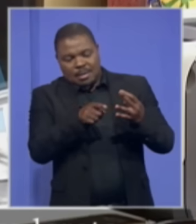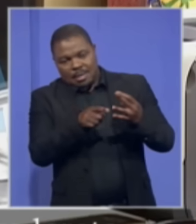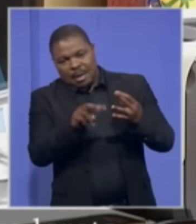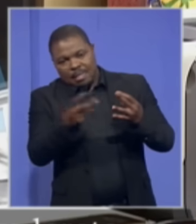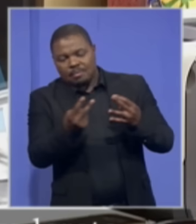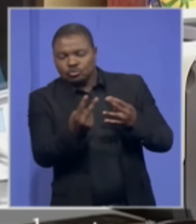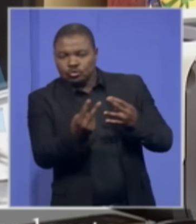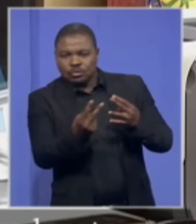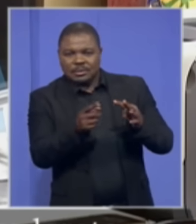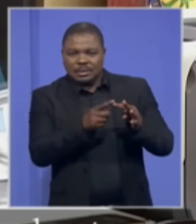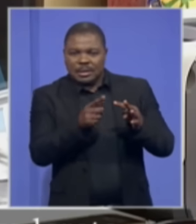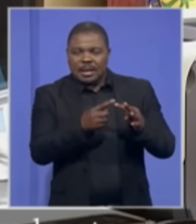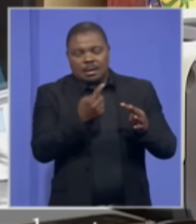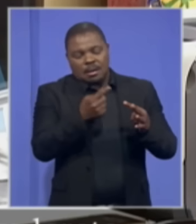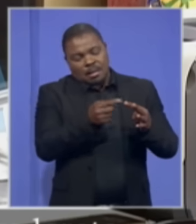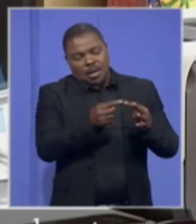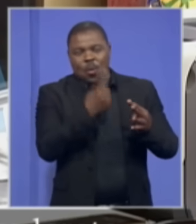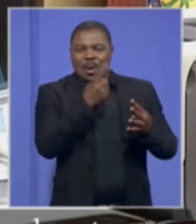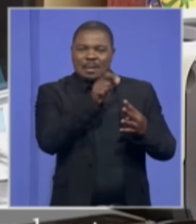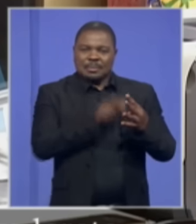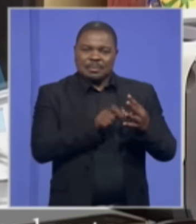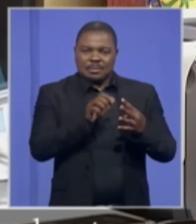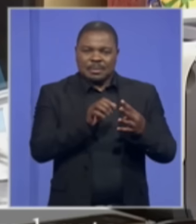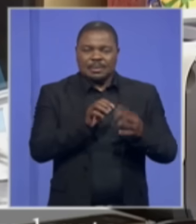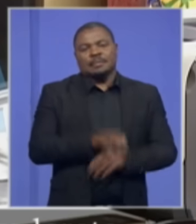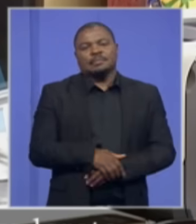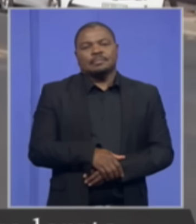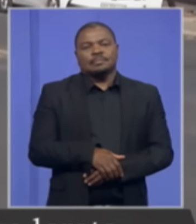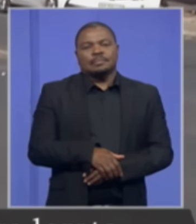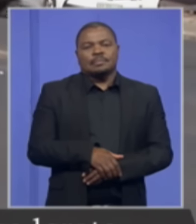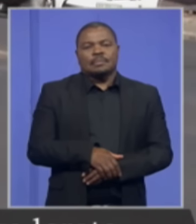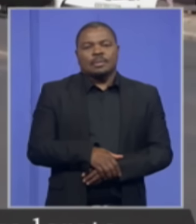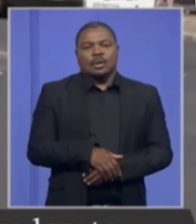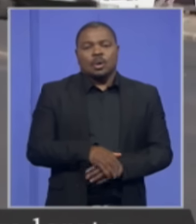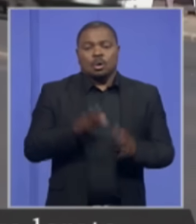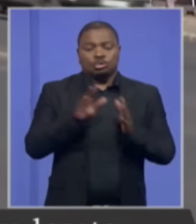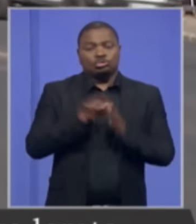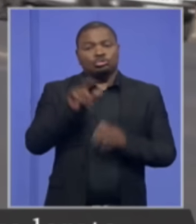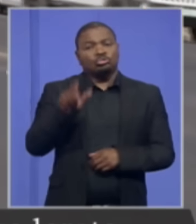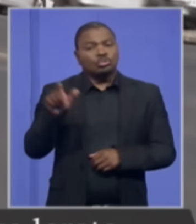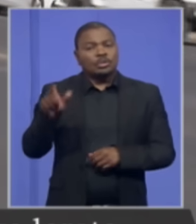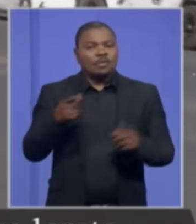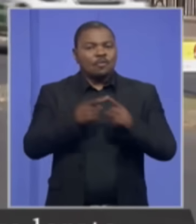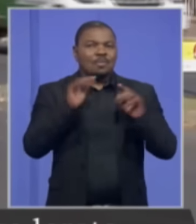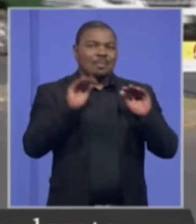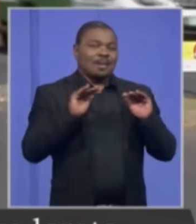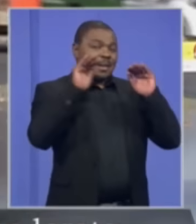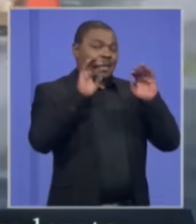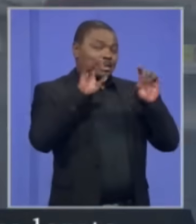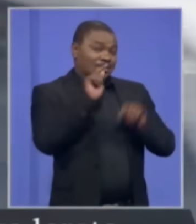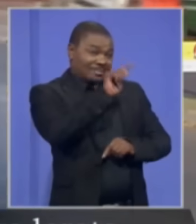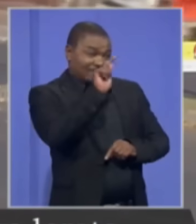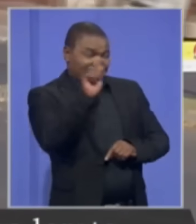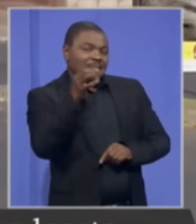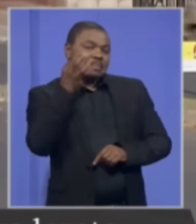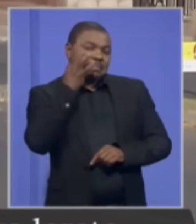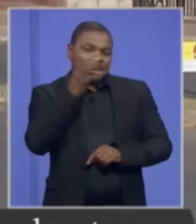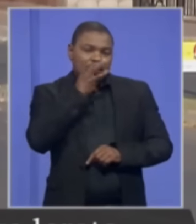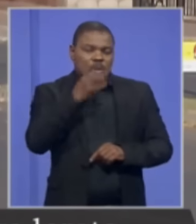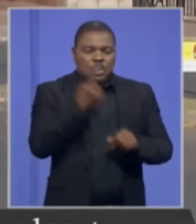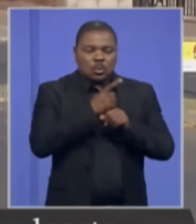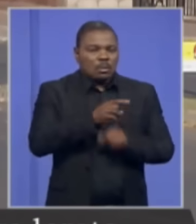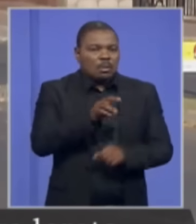ho tse dintse pedi ke lehlatsipa le leng nyewe ka ngwe. Baithuti dikolong tsa thuto e phahameng ba boletse ha ba